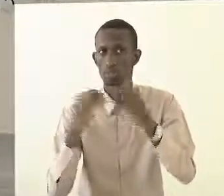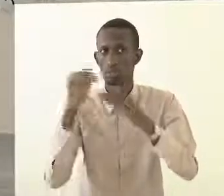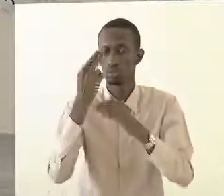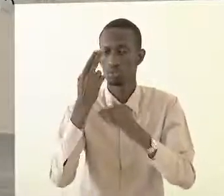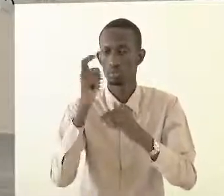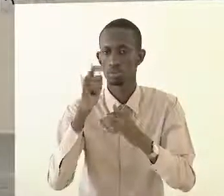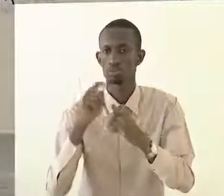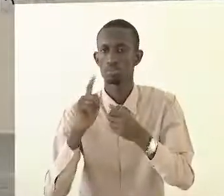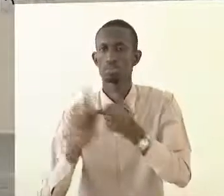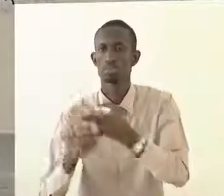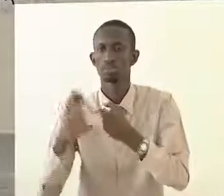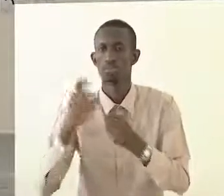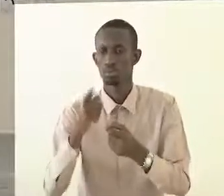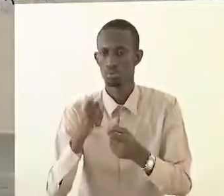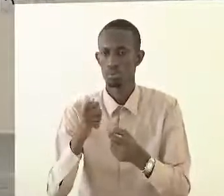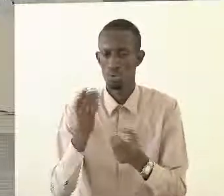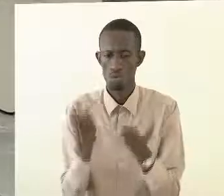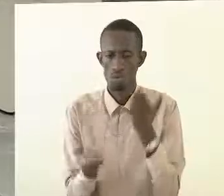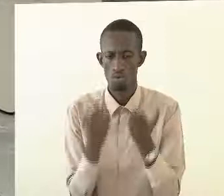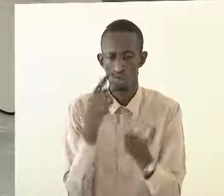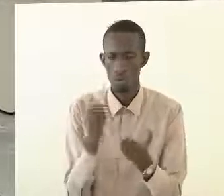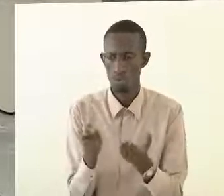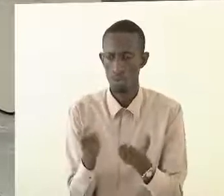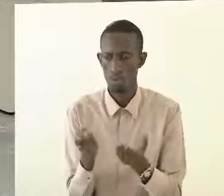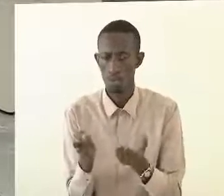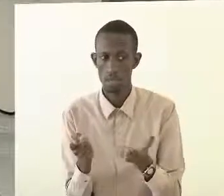Check your answers with these ones on chalkboard.